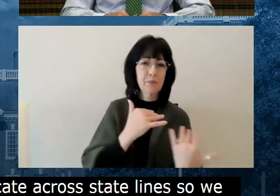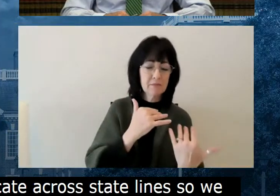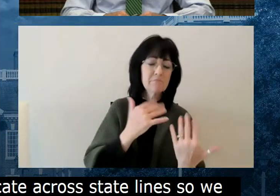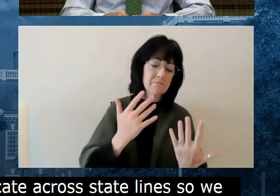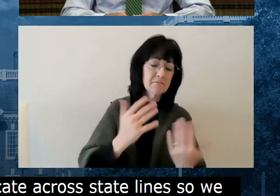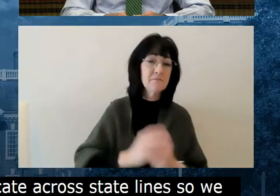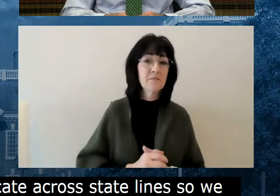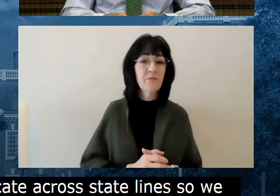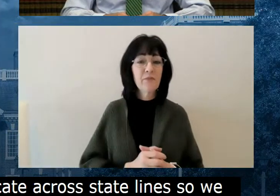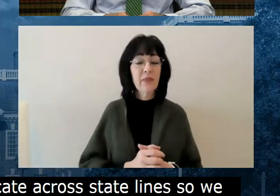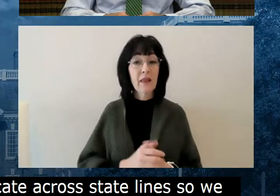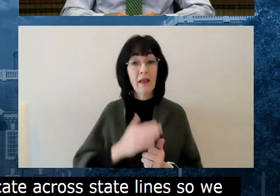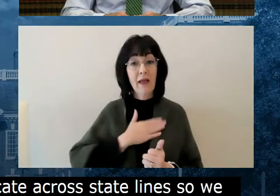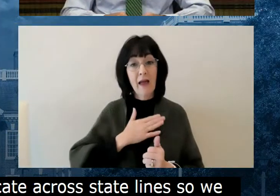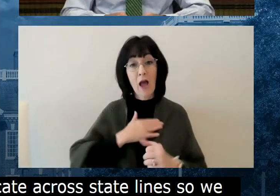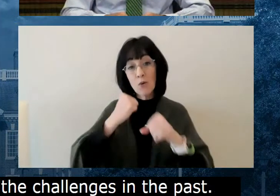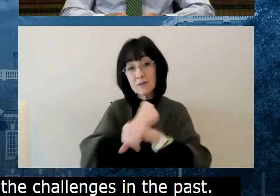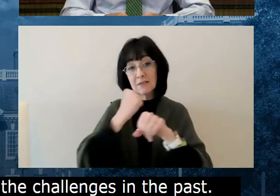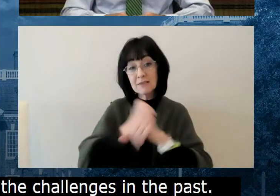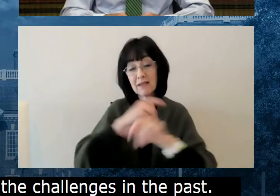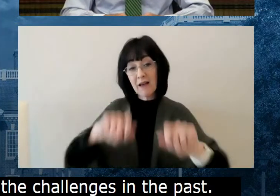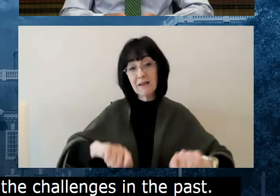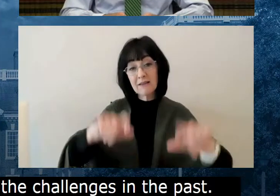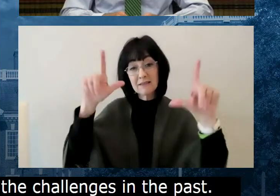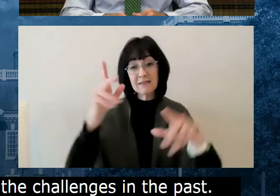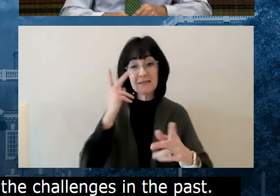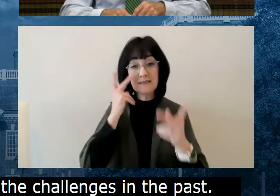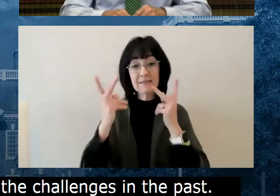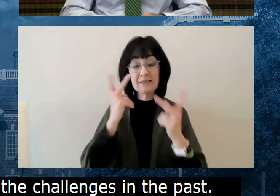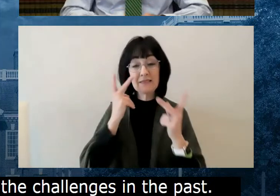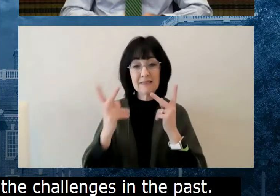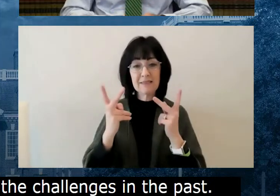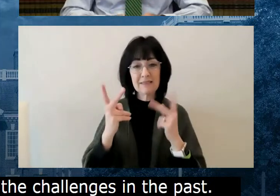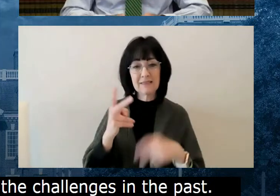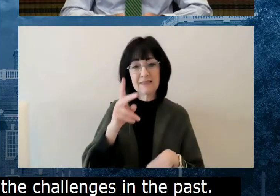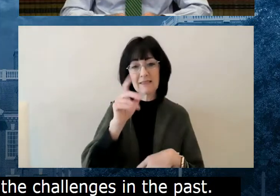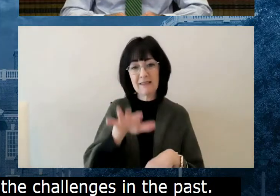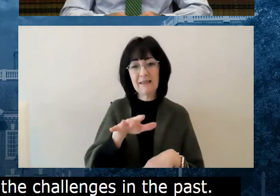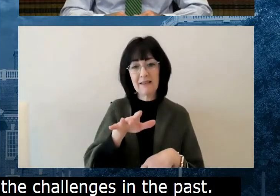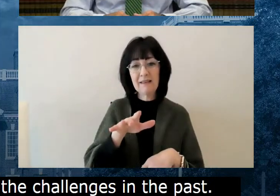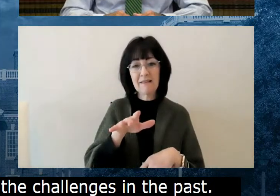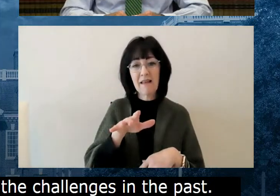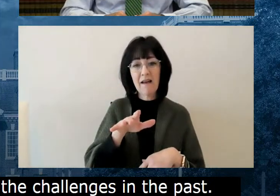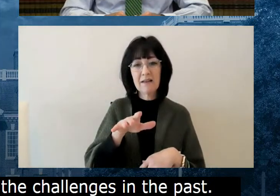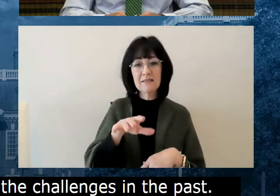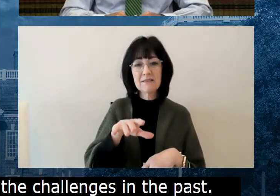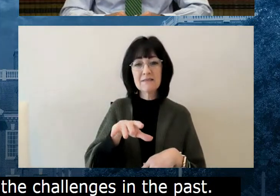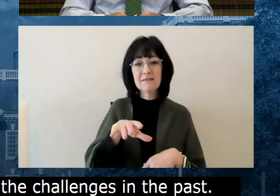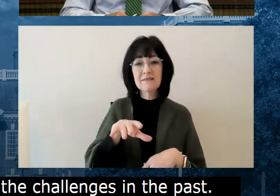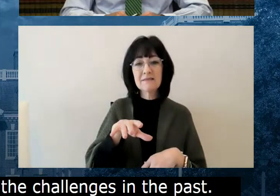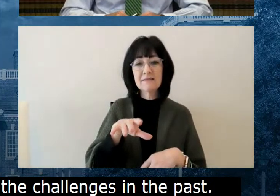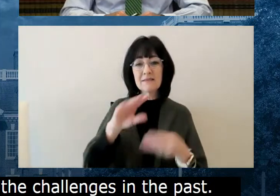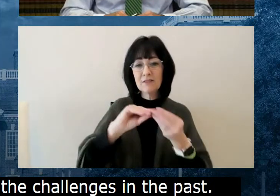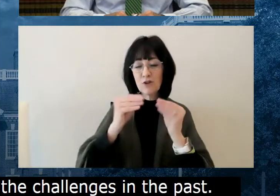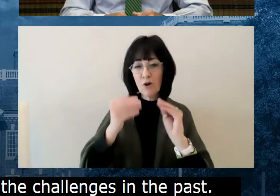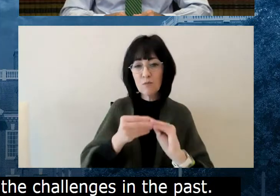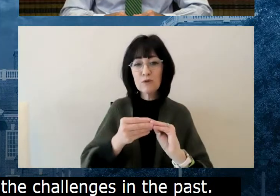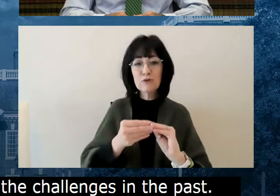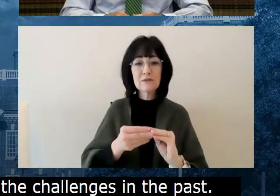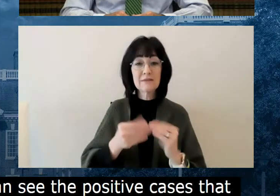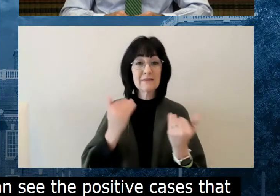now the positive new cases on a 7-day moving average down to 227. That